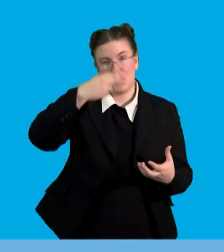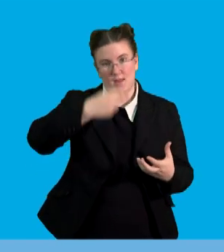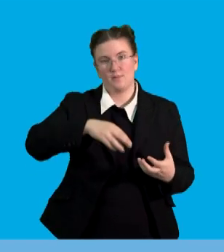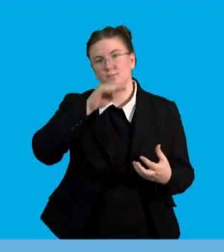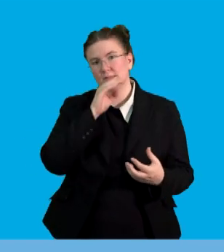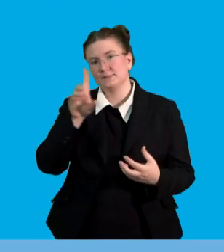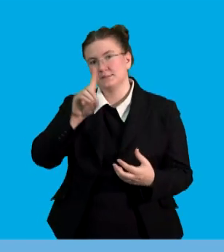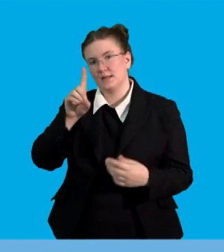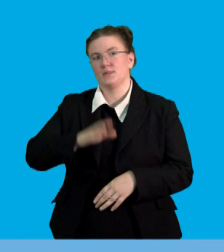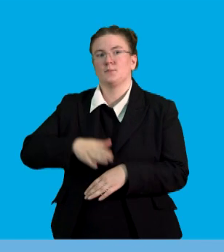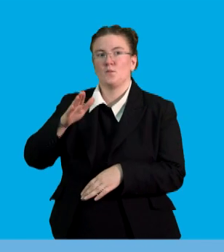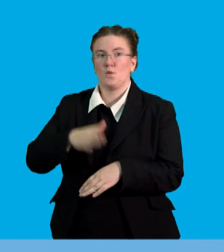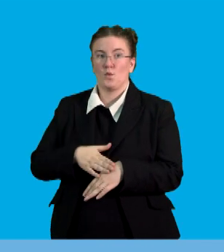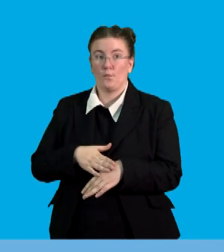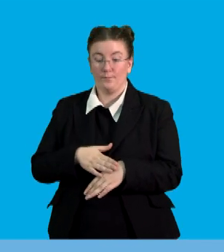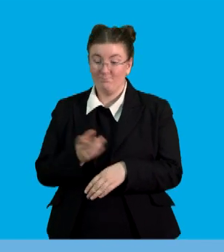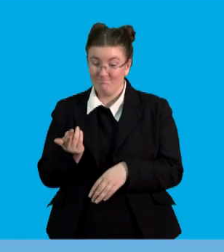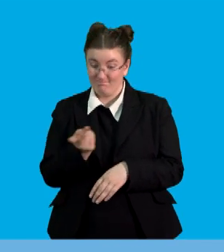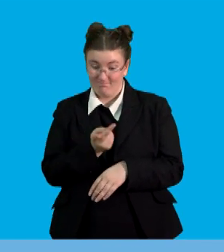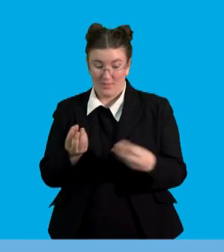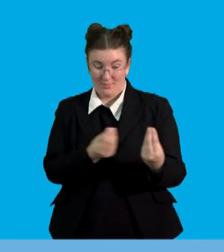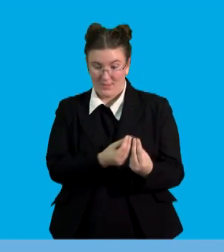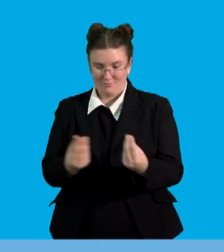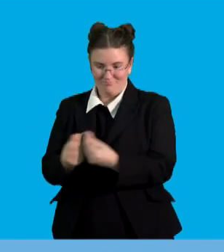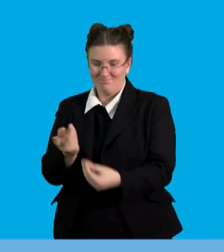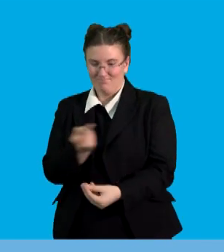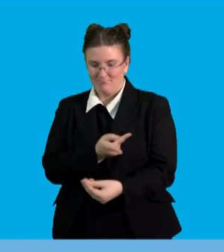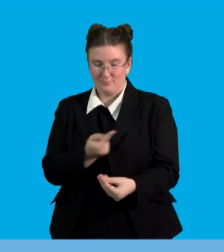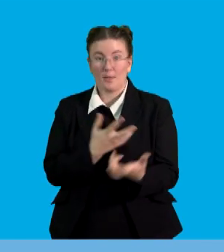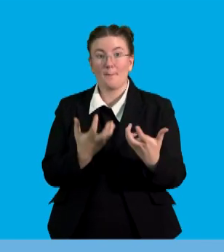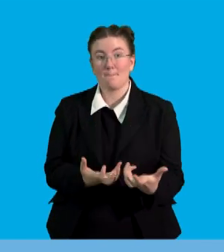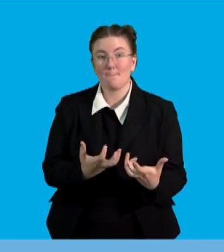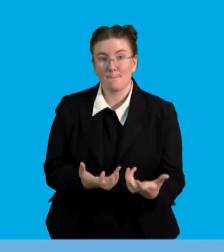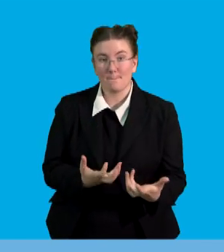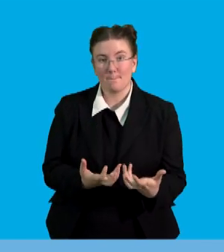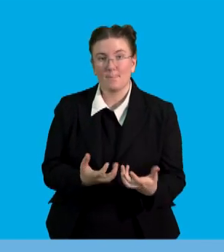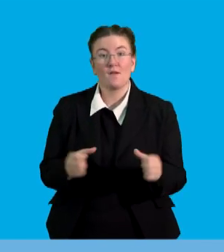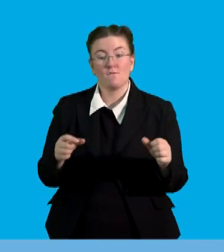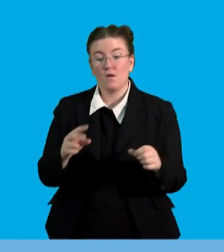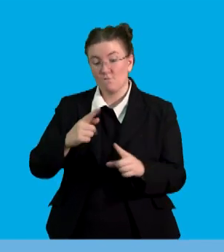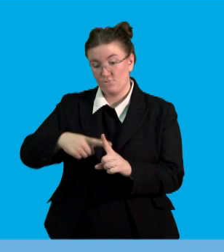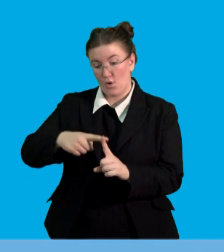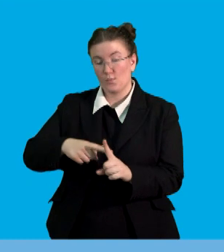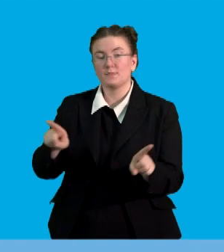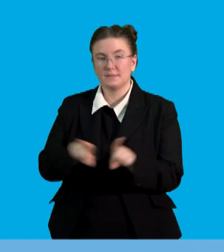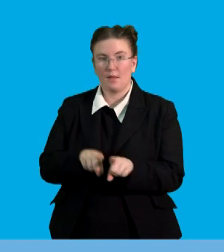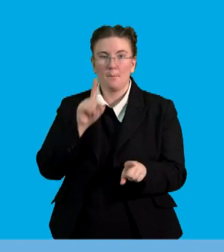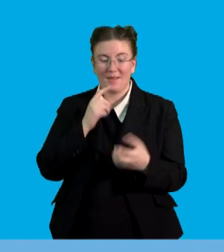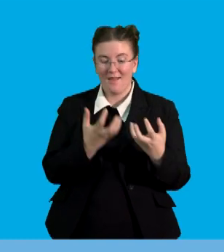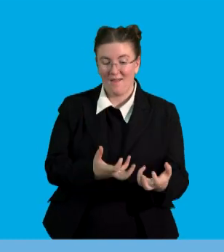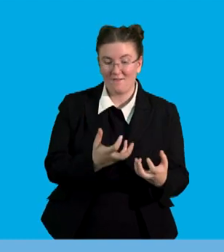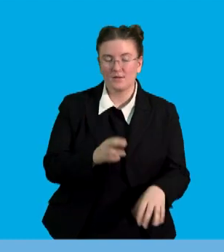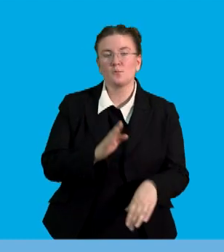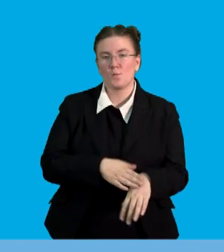materials that have the same volume, the one that has a higher mass or the one that is more heavier is going to be said to be